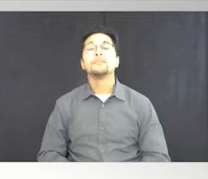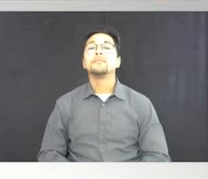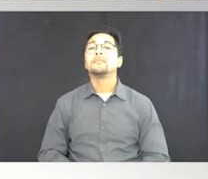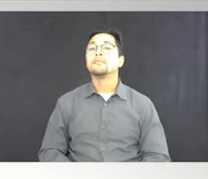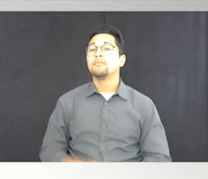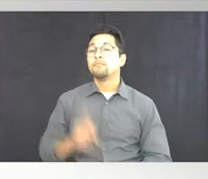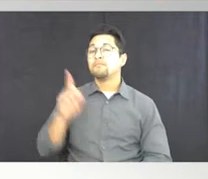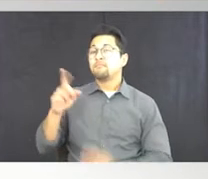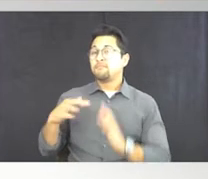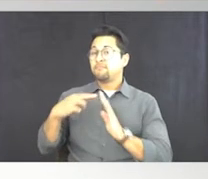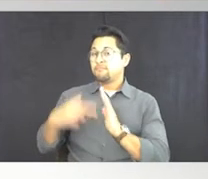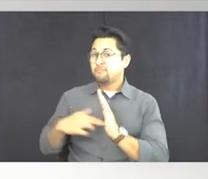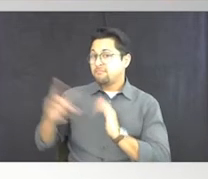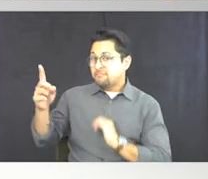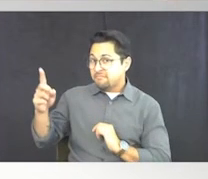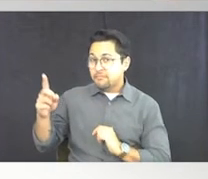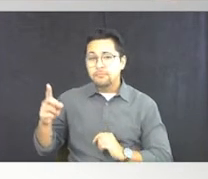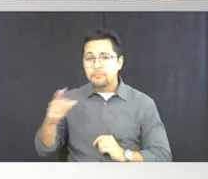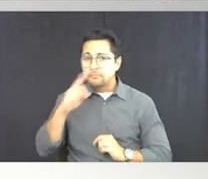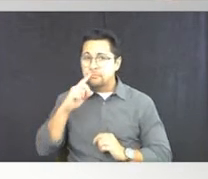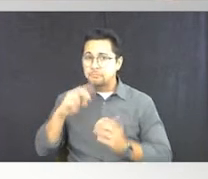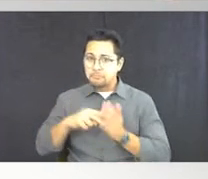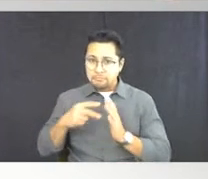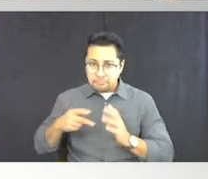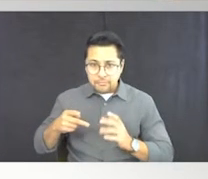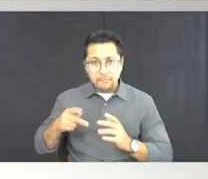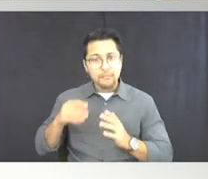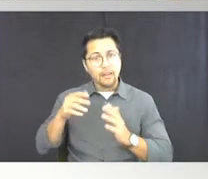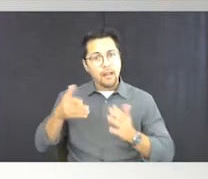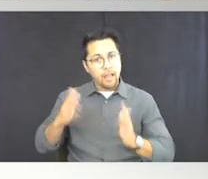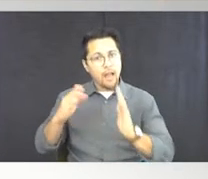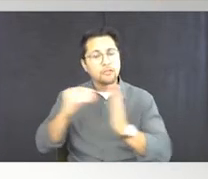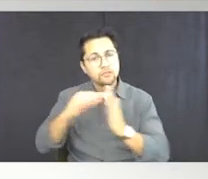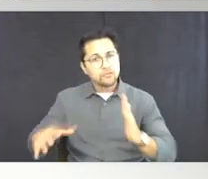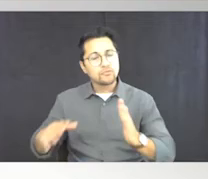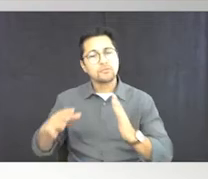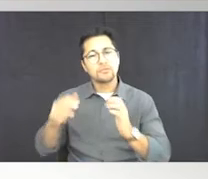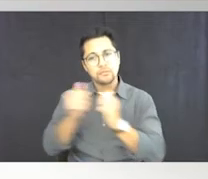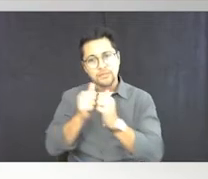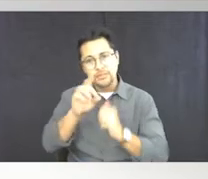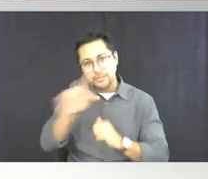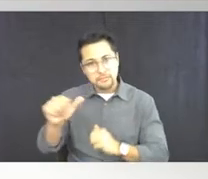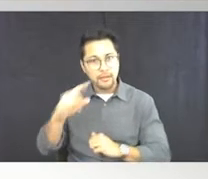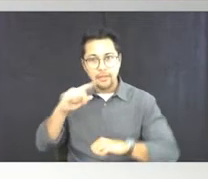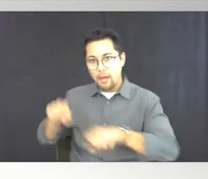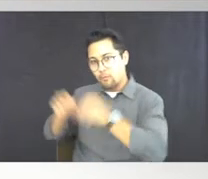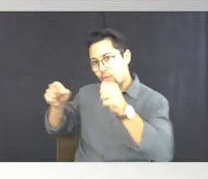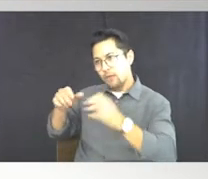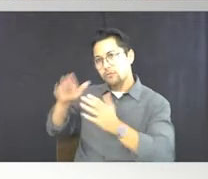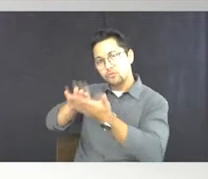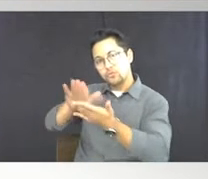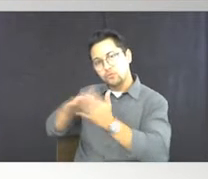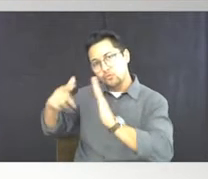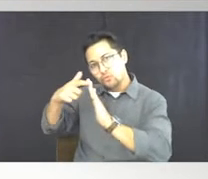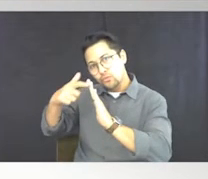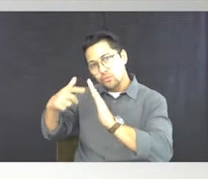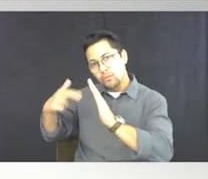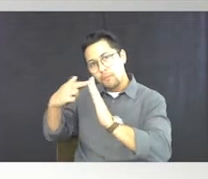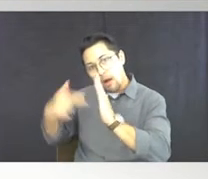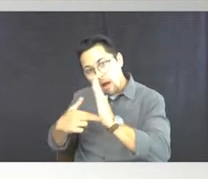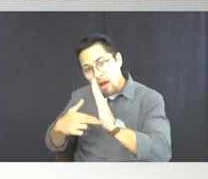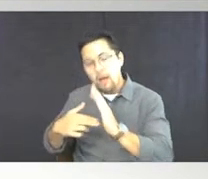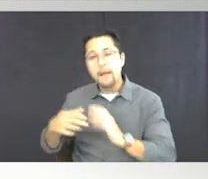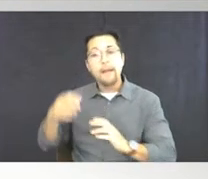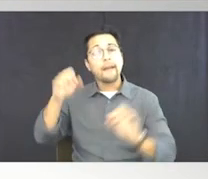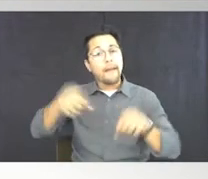So this regulation and rule permits students with disabilities who violate a code of student conduct to be removed from their current